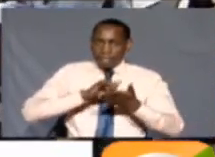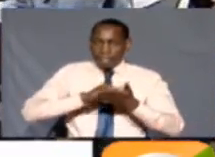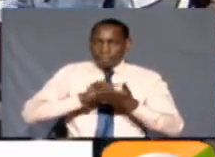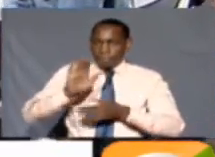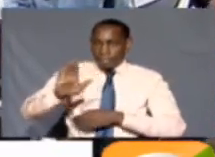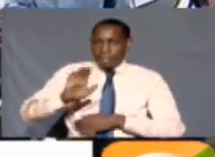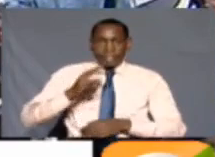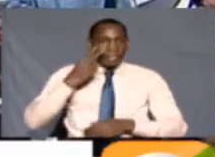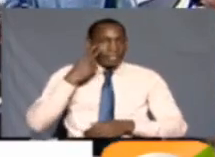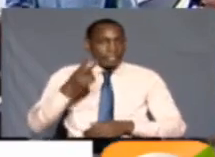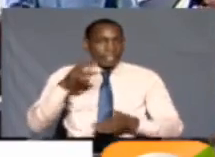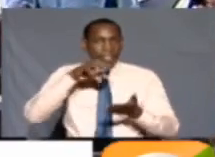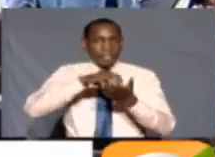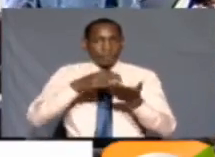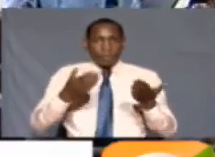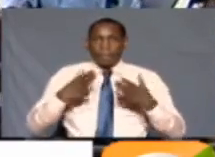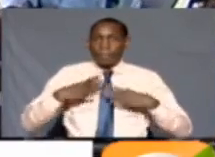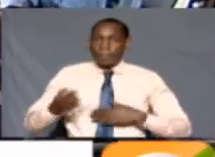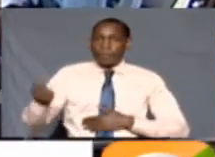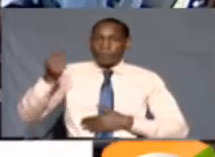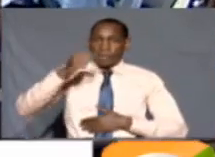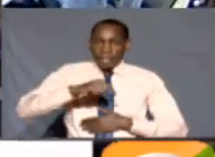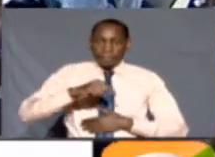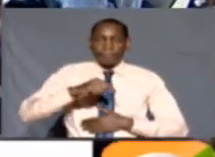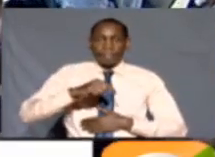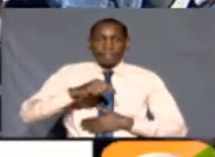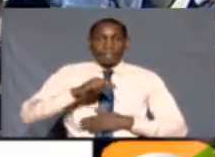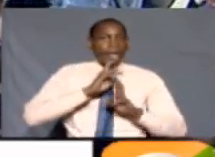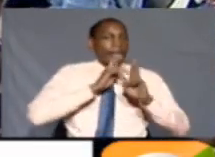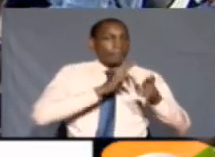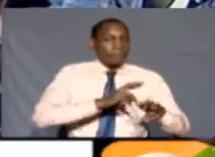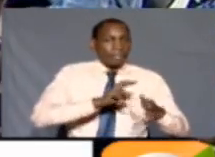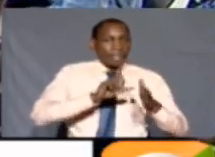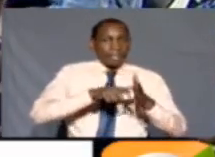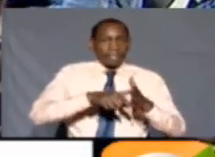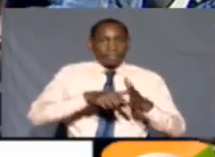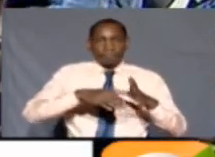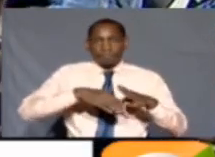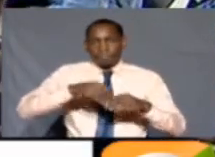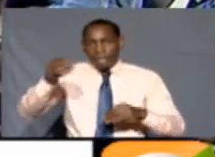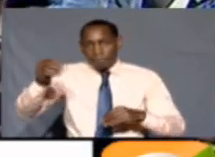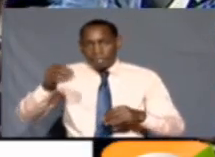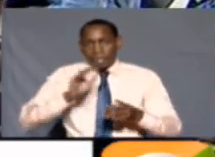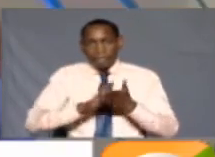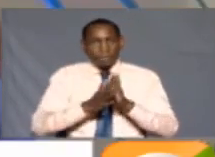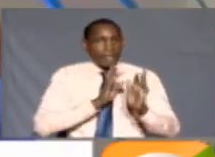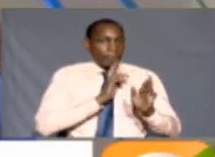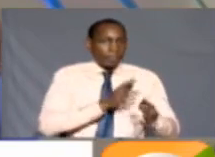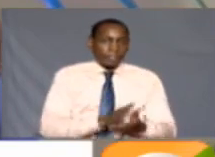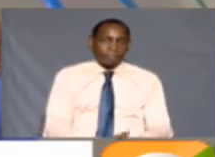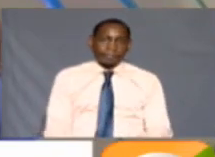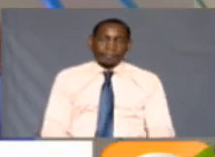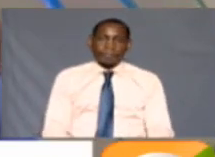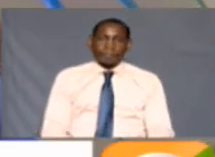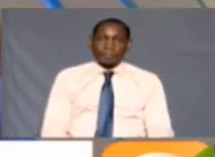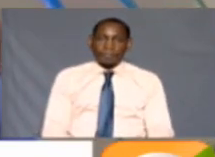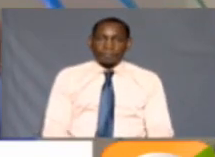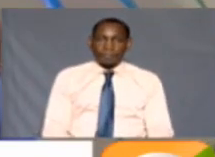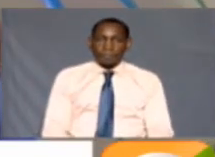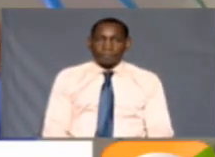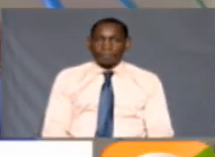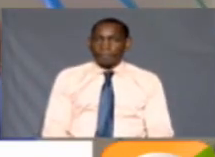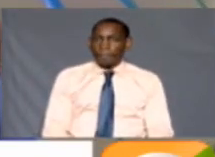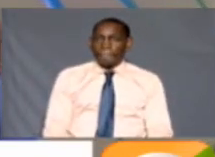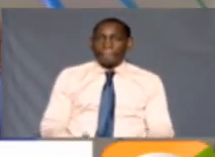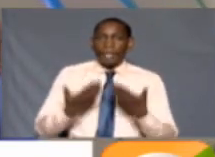him, because they've seen instances where people walk in the revolving doors and walk out the other side. Okay, thank